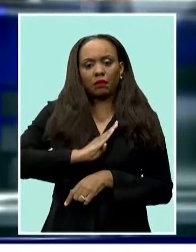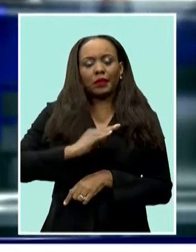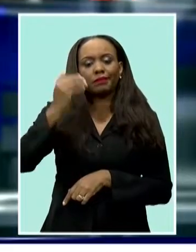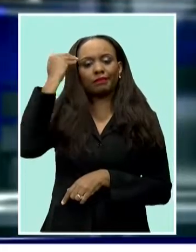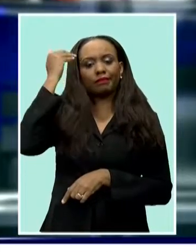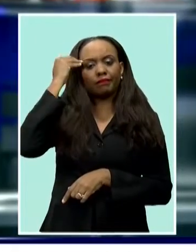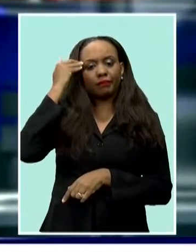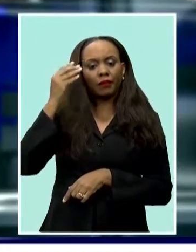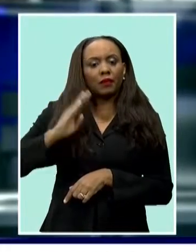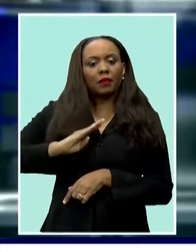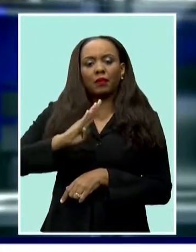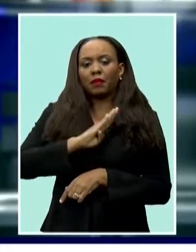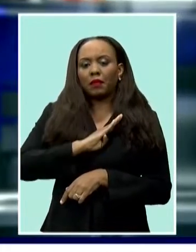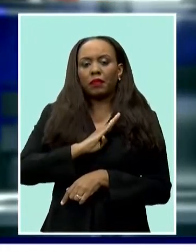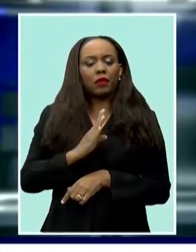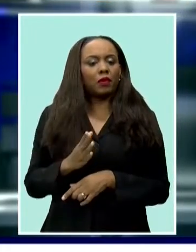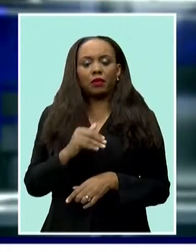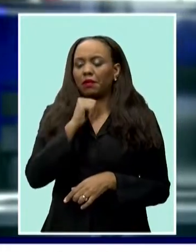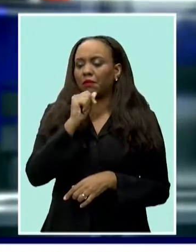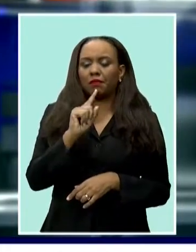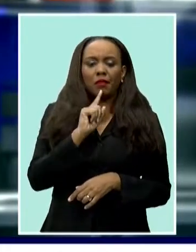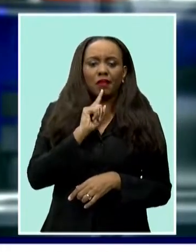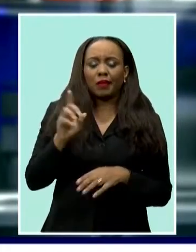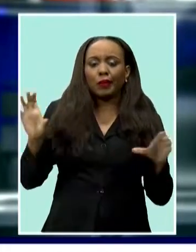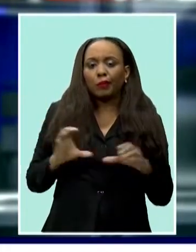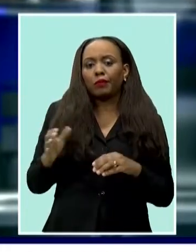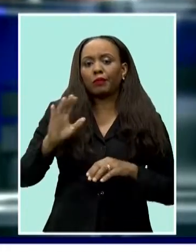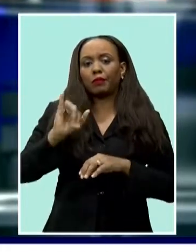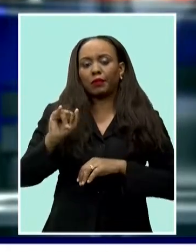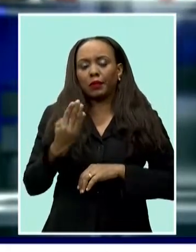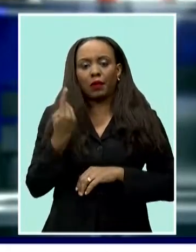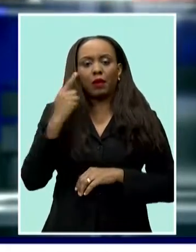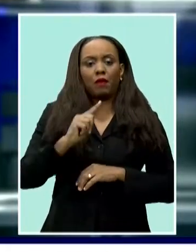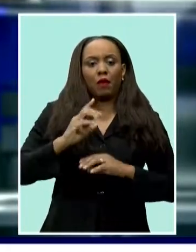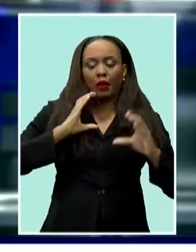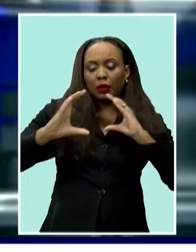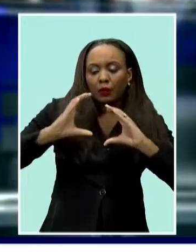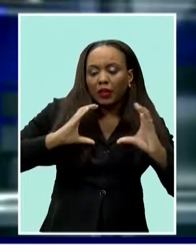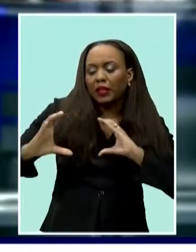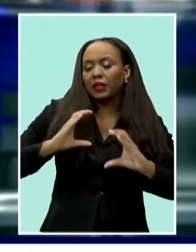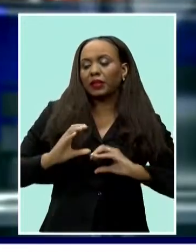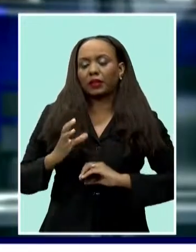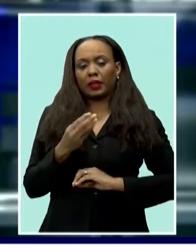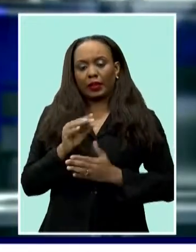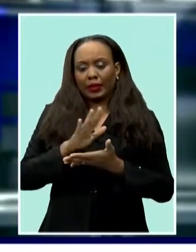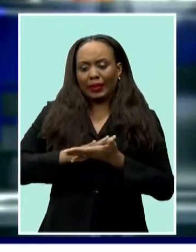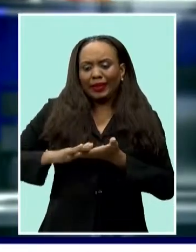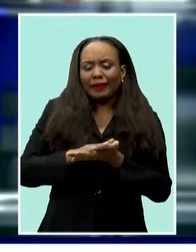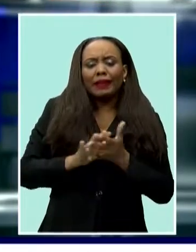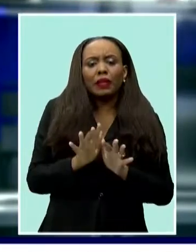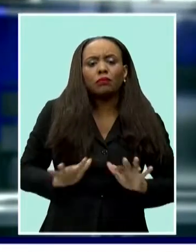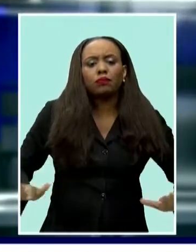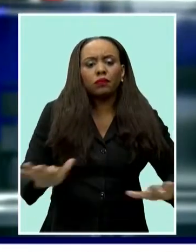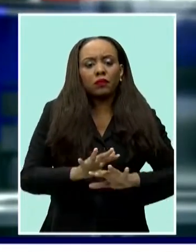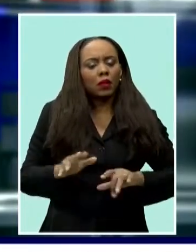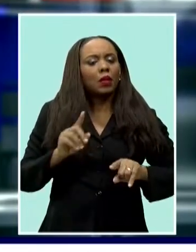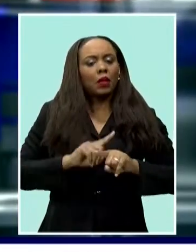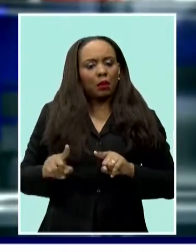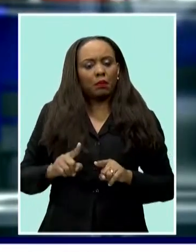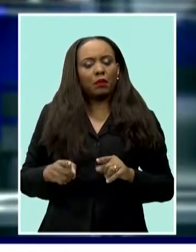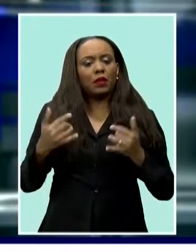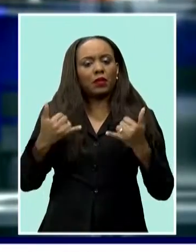acknowledged the fact that the board has fallen down in critical areas of cleanliness and communication, but he says steps are already underway to address